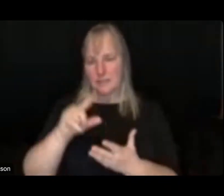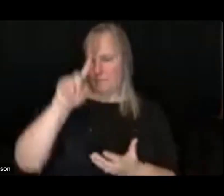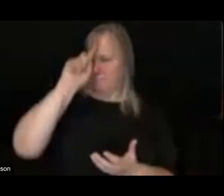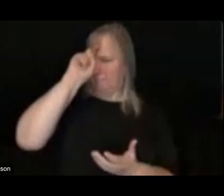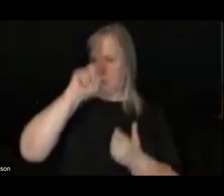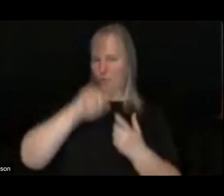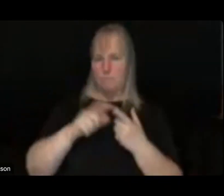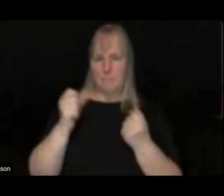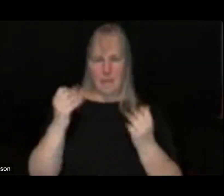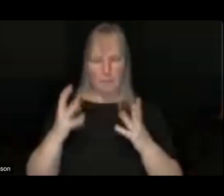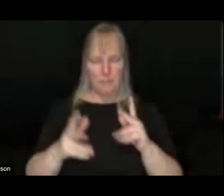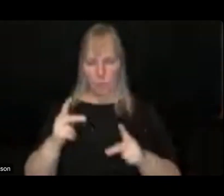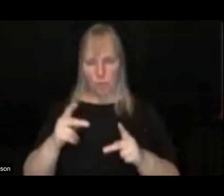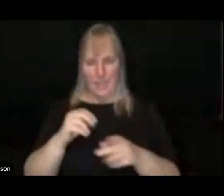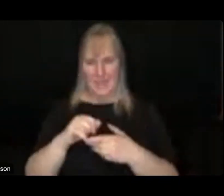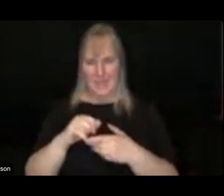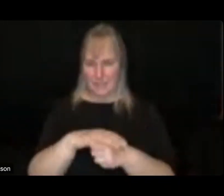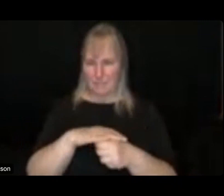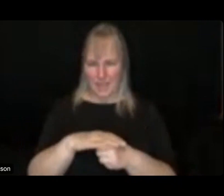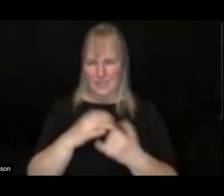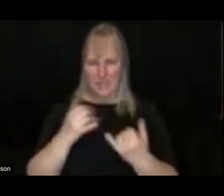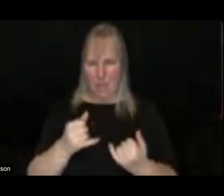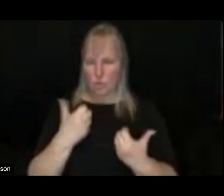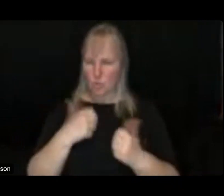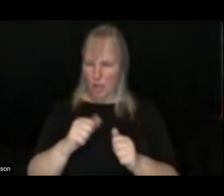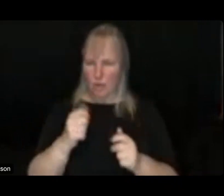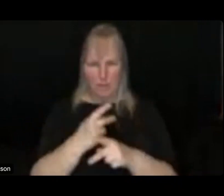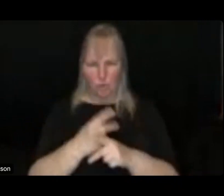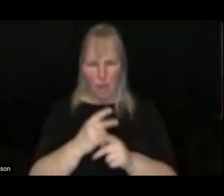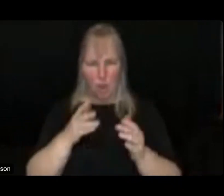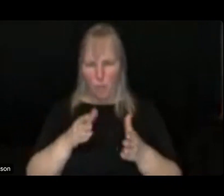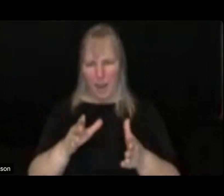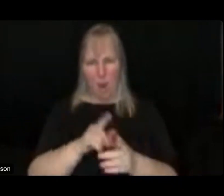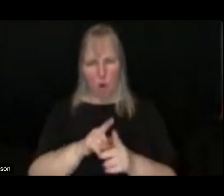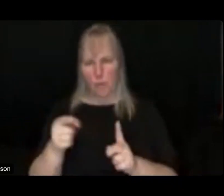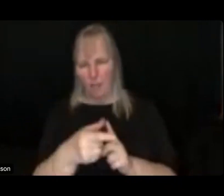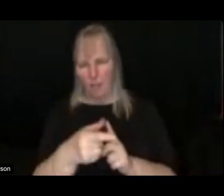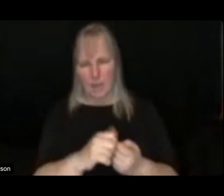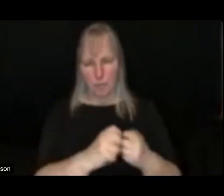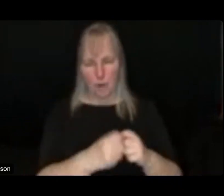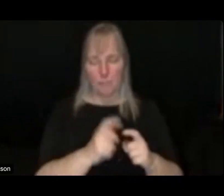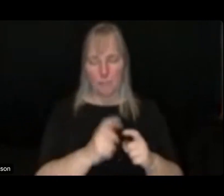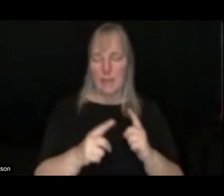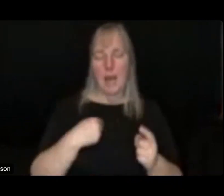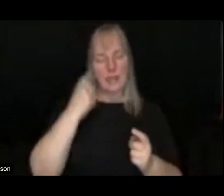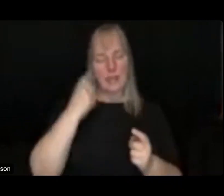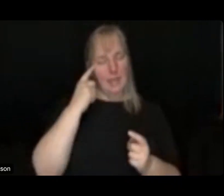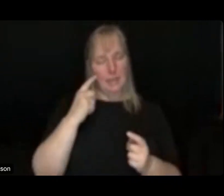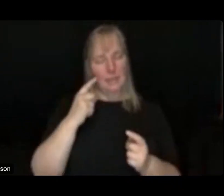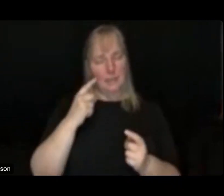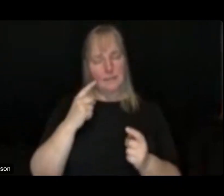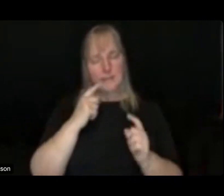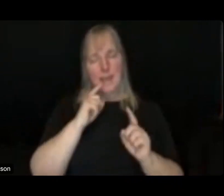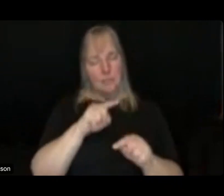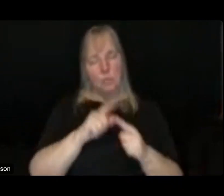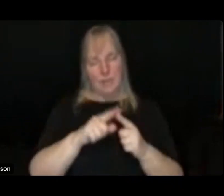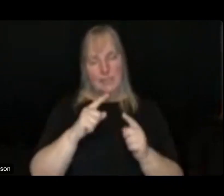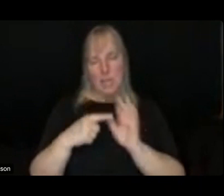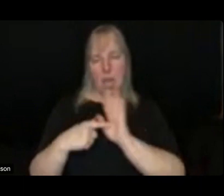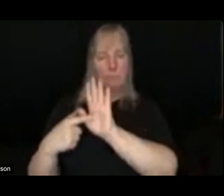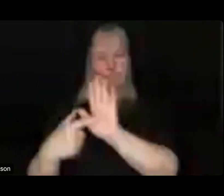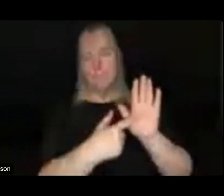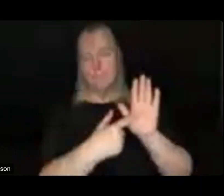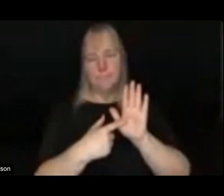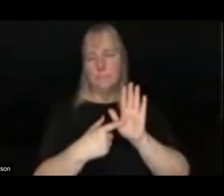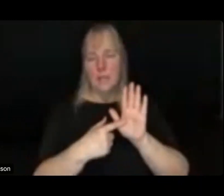the space right now trying to figure out a way around that. And I think, like I said, I think the answer is exposure. There's just not a lot of great success stories